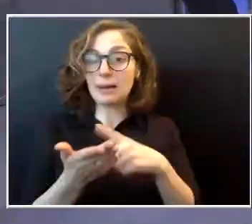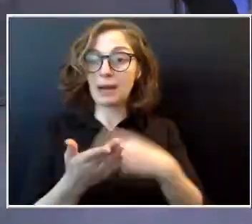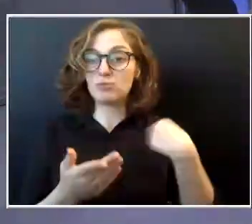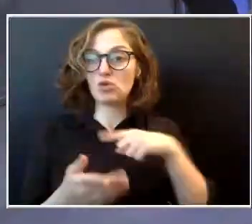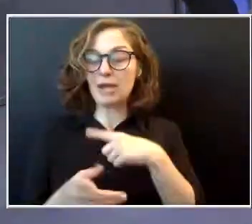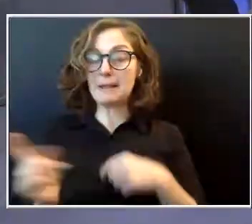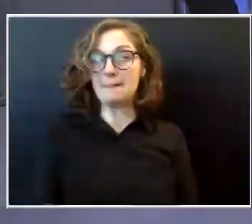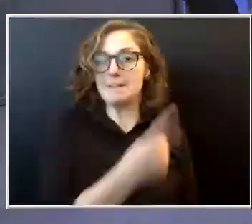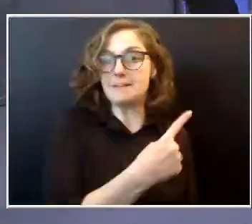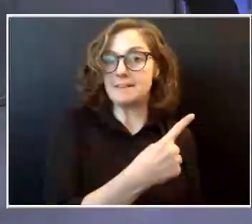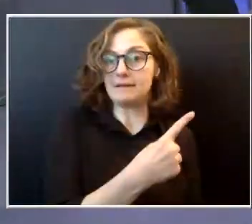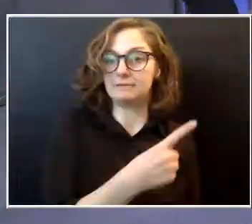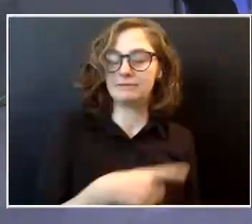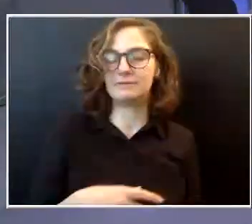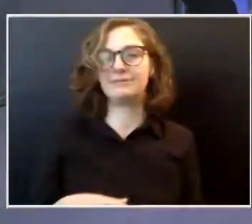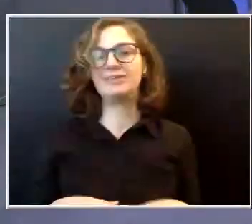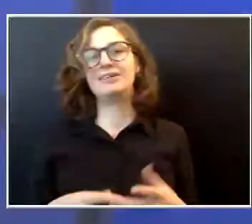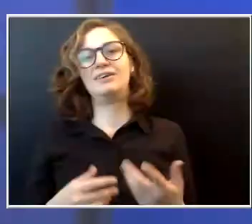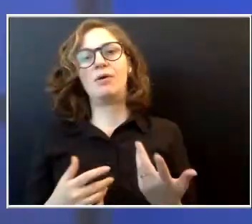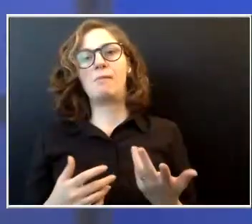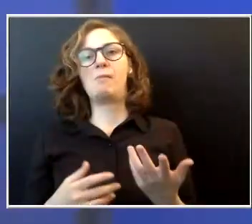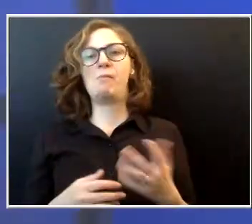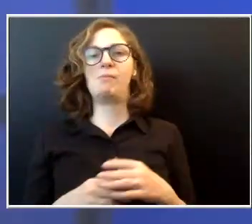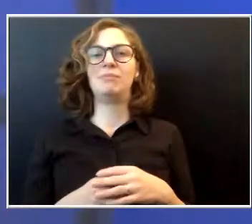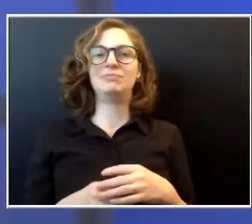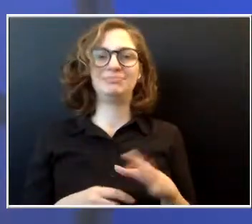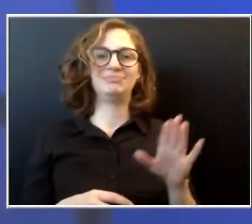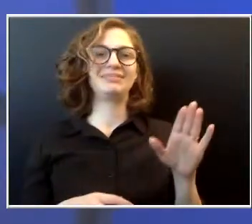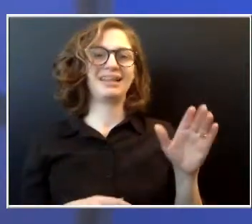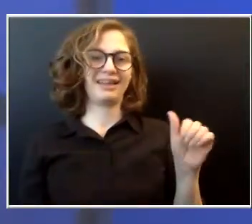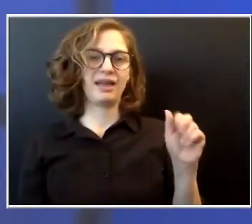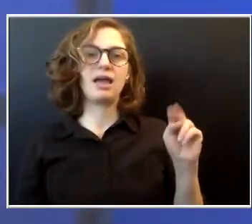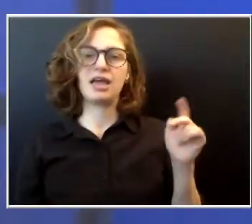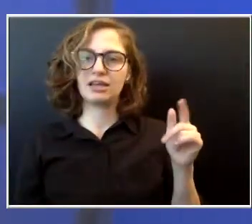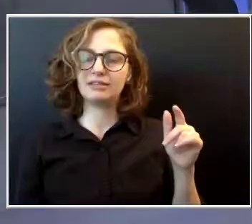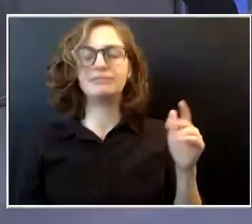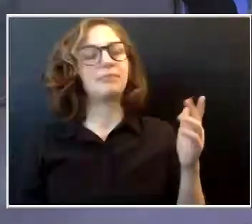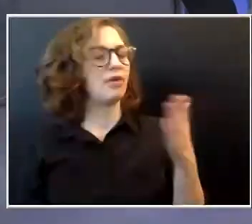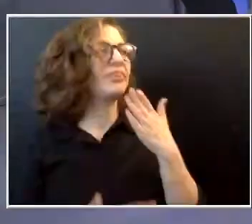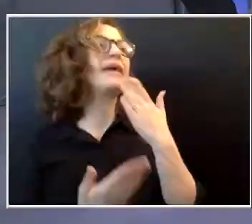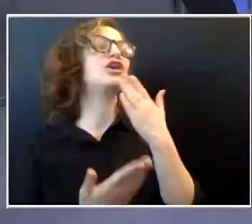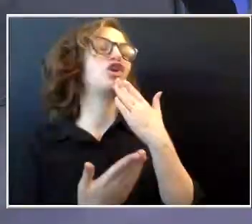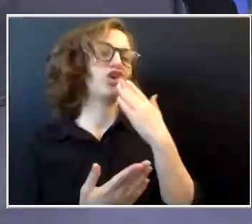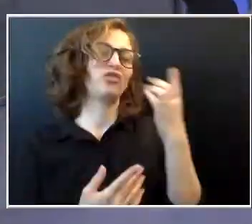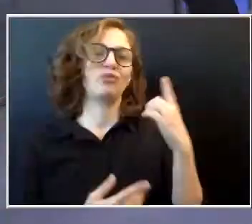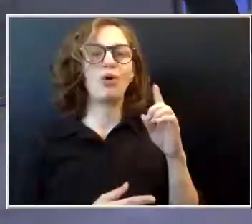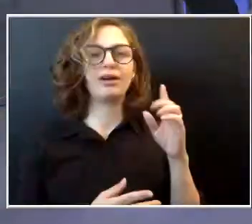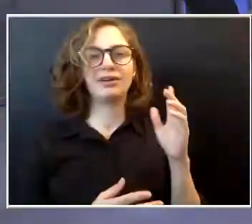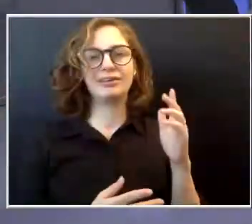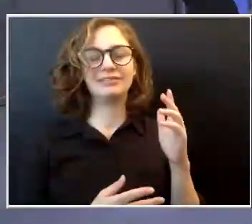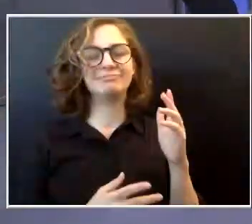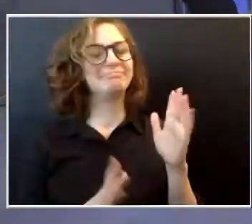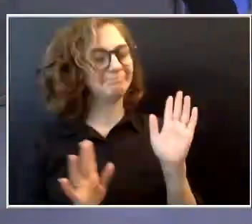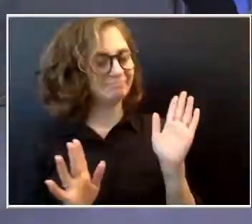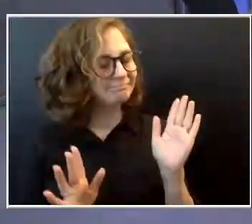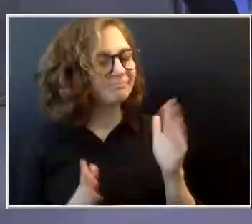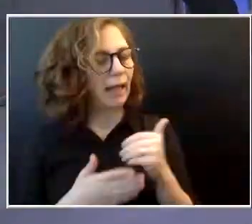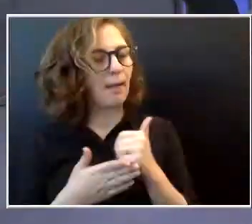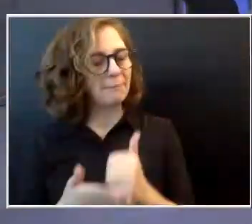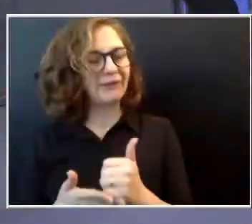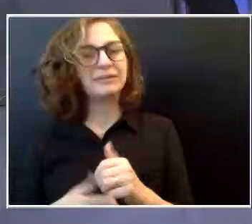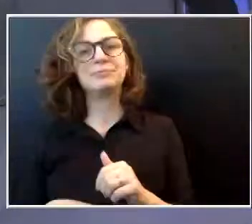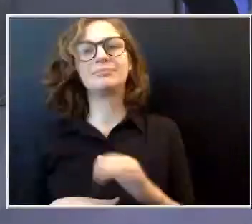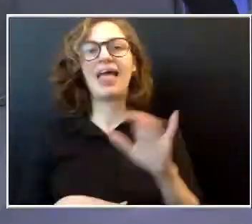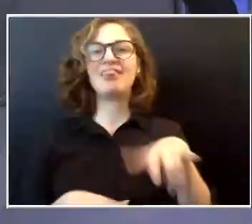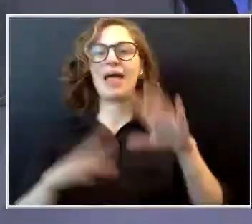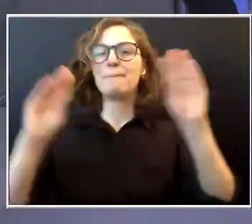win. Angelo, thank you for pulling it together. Yeah, he sacrificed his seat on the couch. Yeah, that magical thinking is really a part of